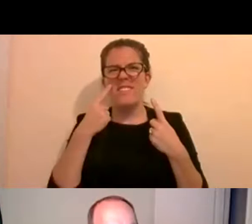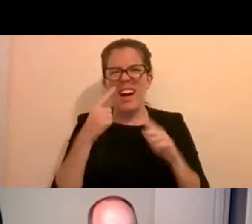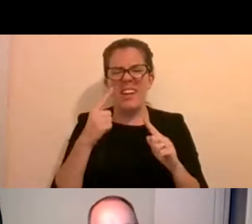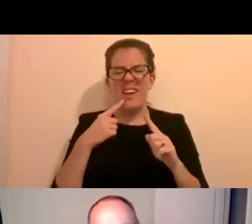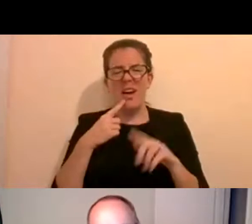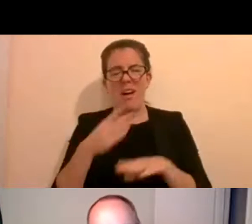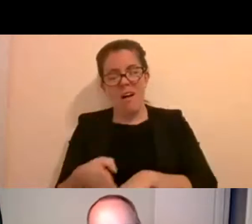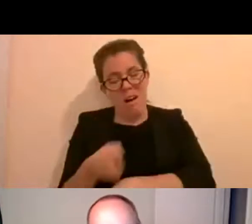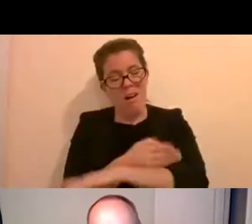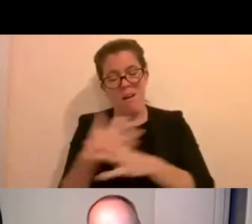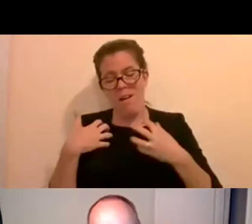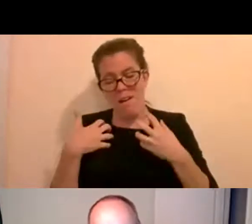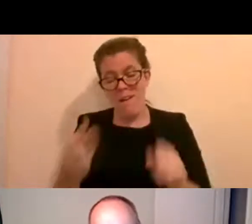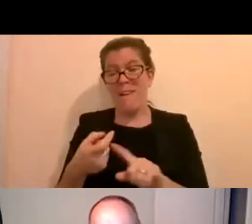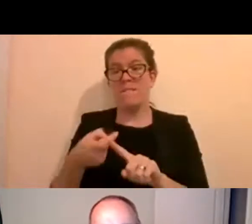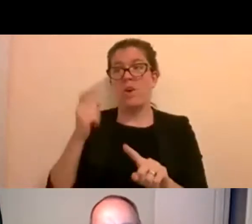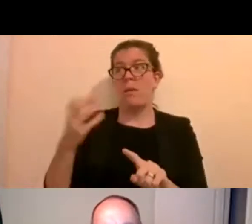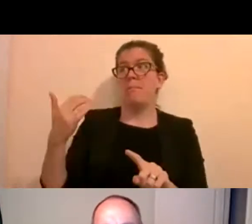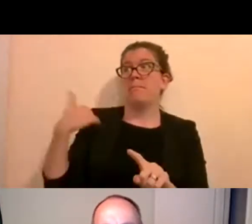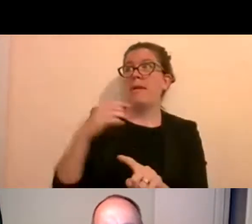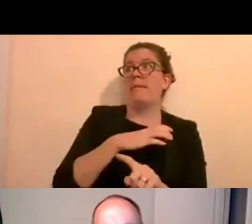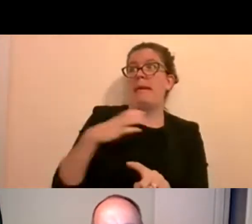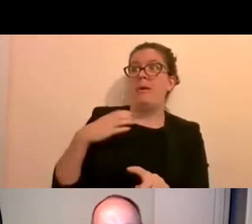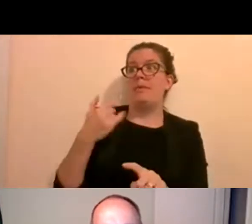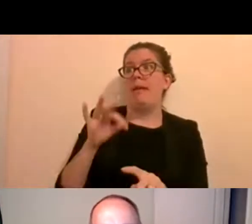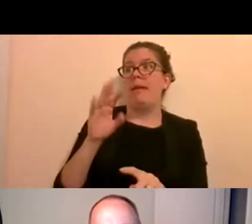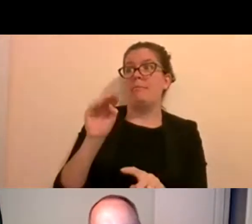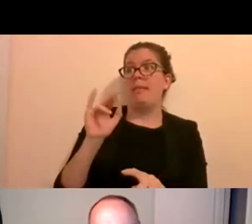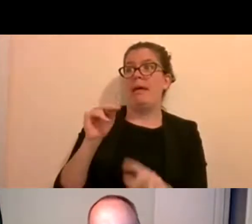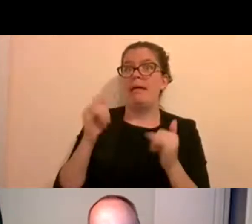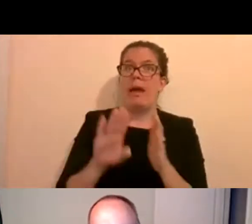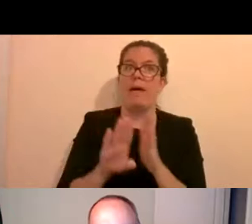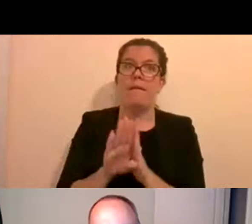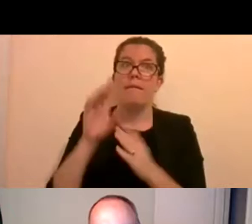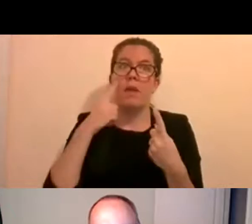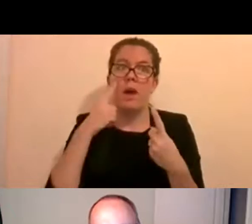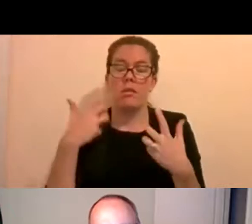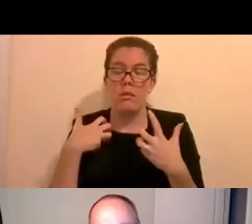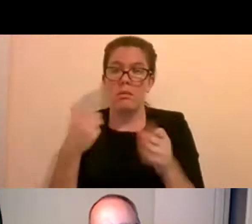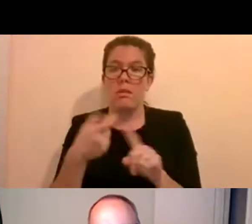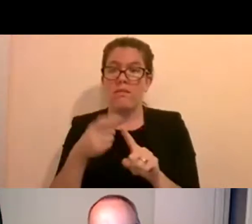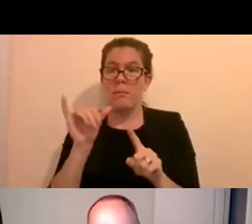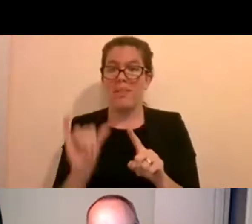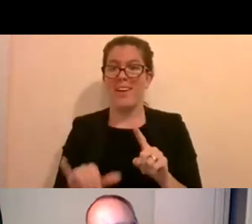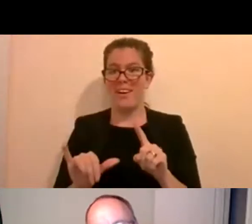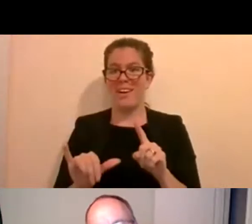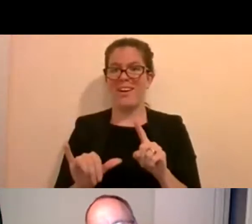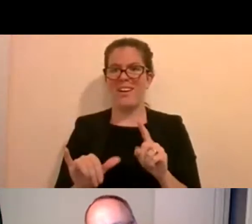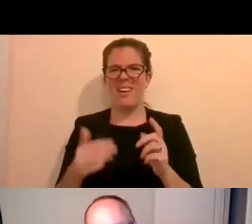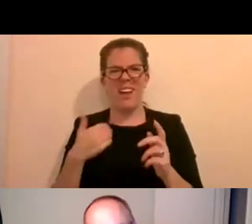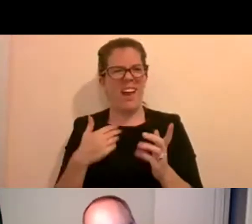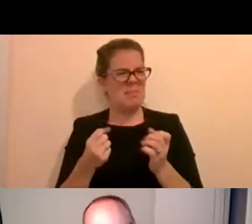Milan back in the 1880s, and to have a sense of a very